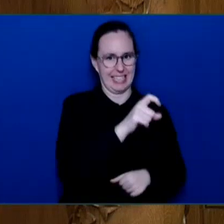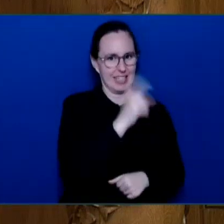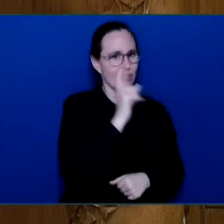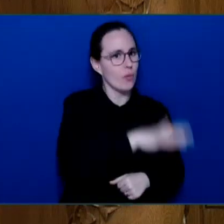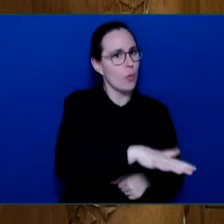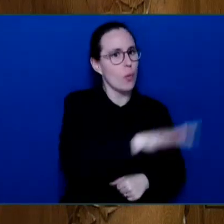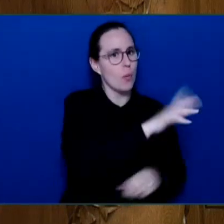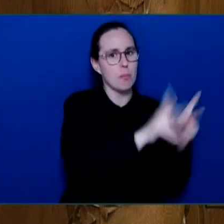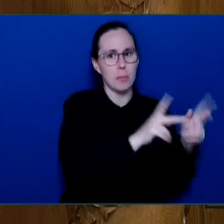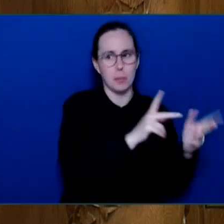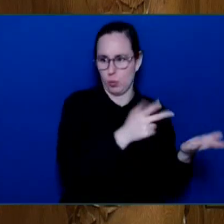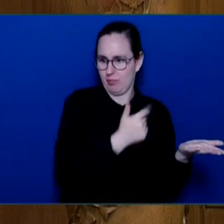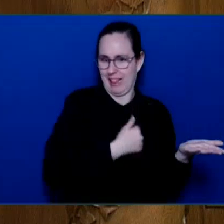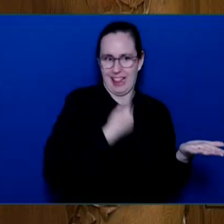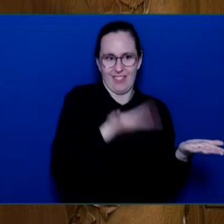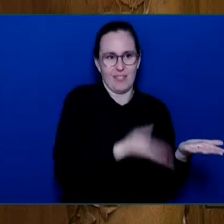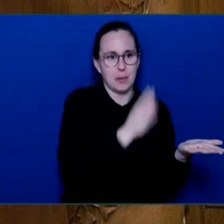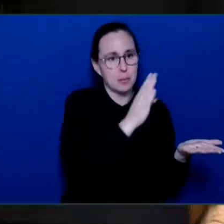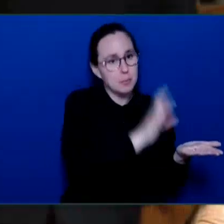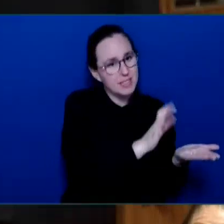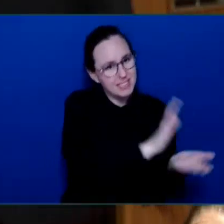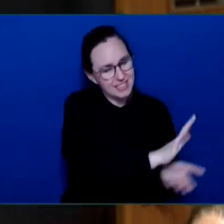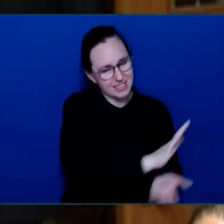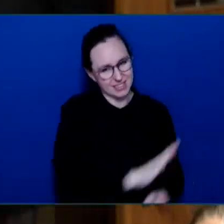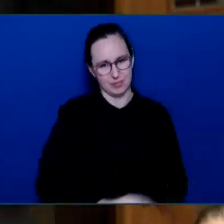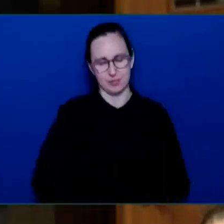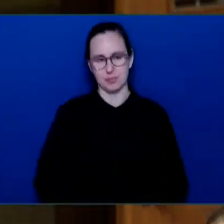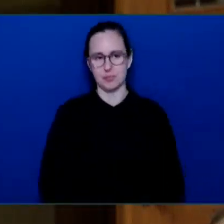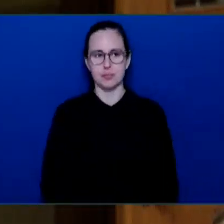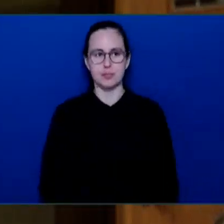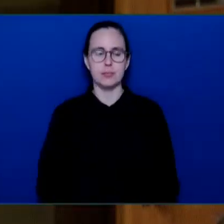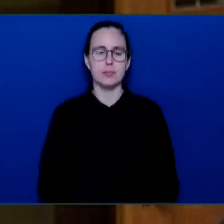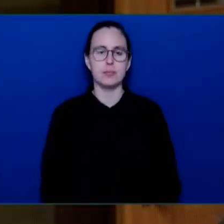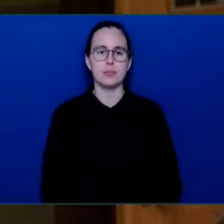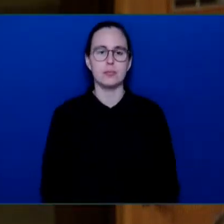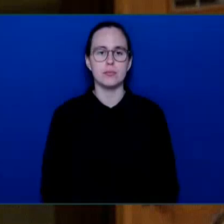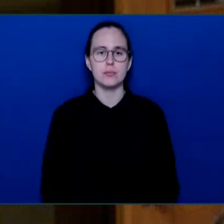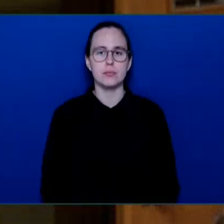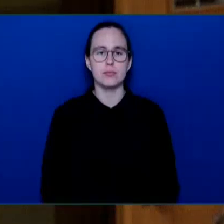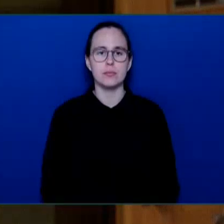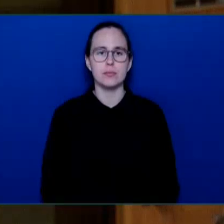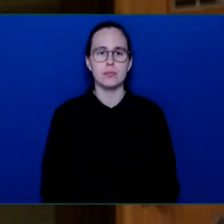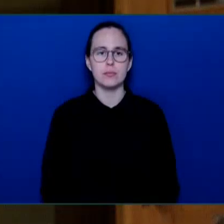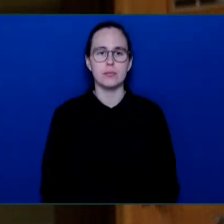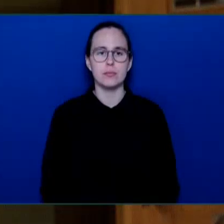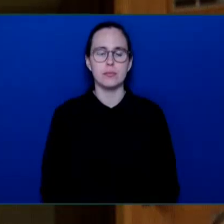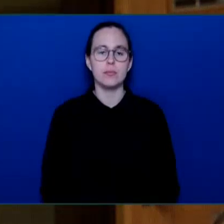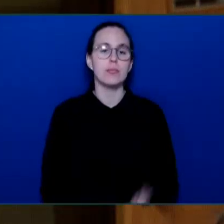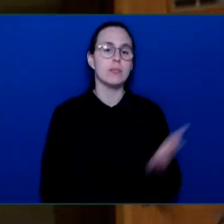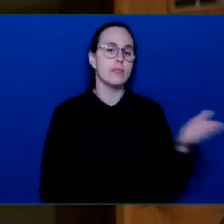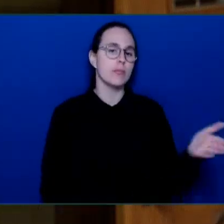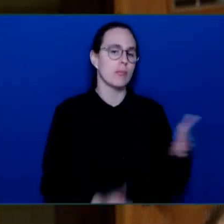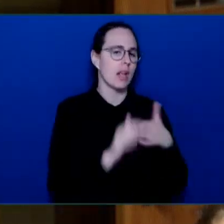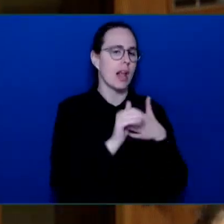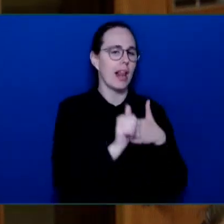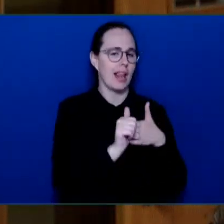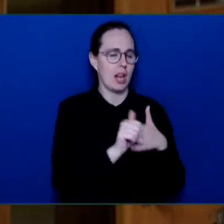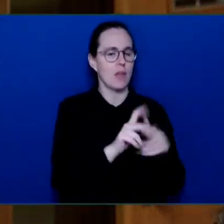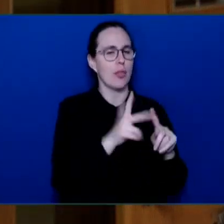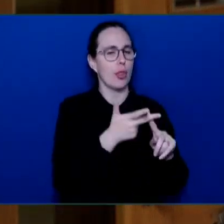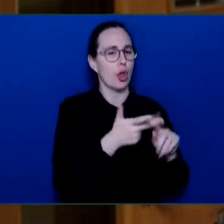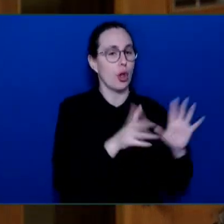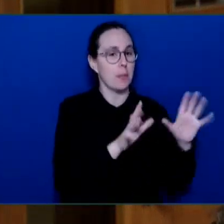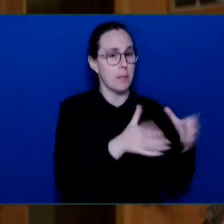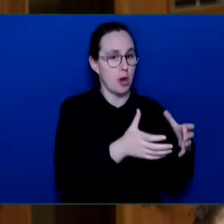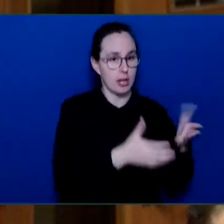Leader of the third party. Thank you, Honourable Speaker. We've seen a massive erosion of public health care in our province. Ongoing staffing